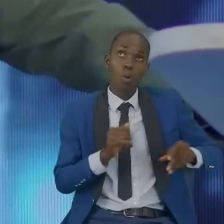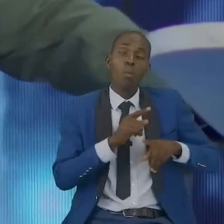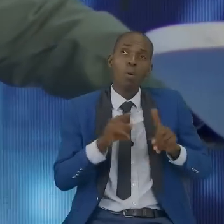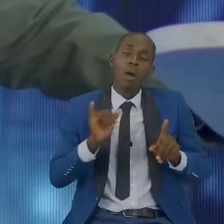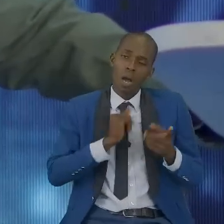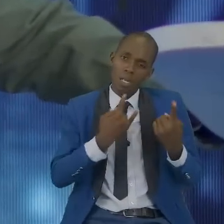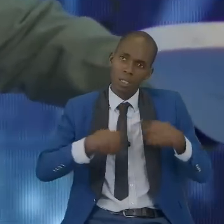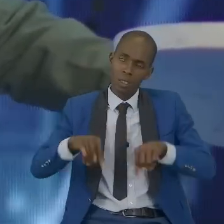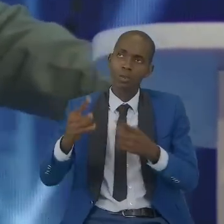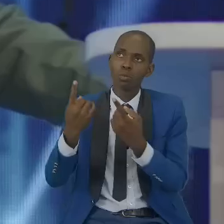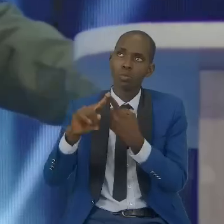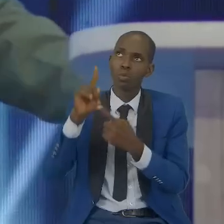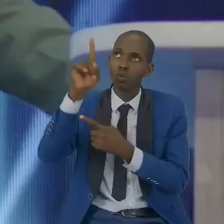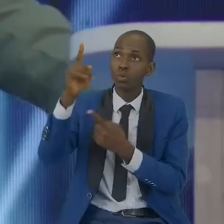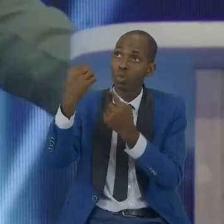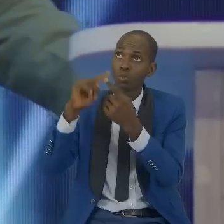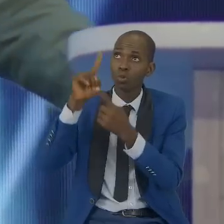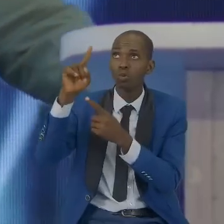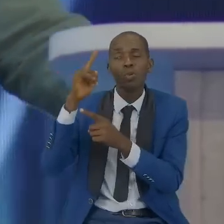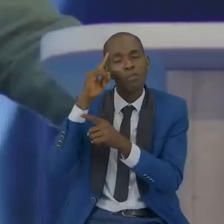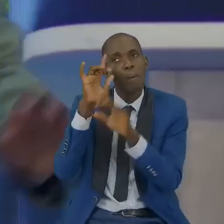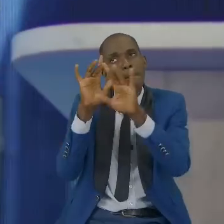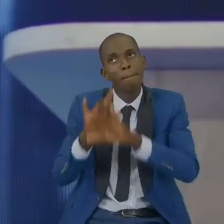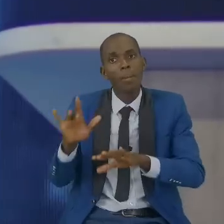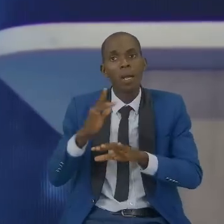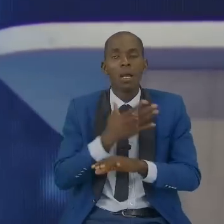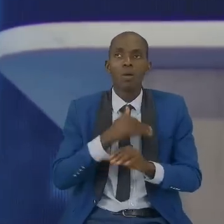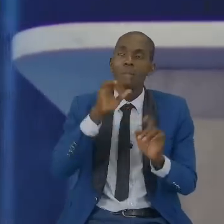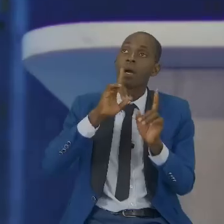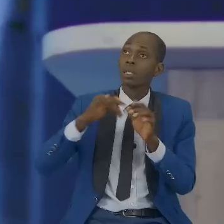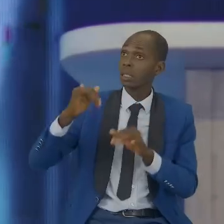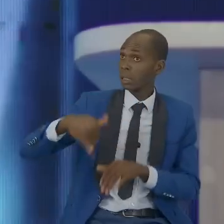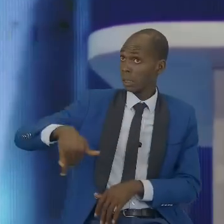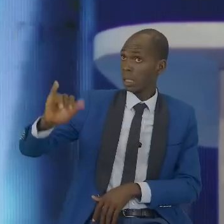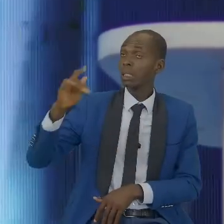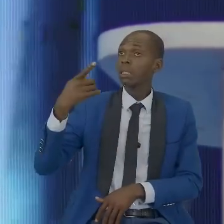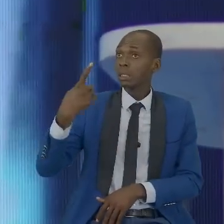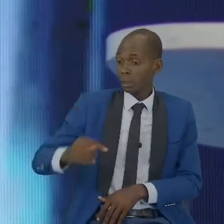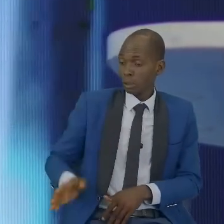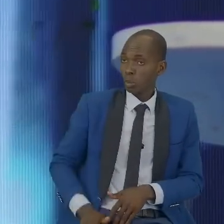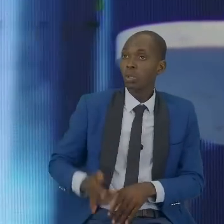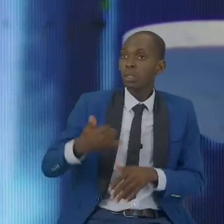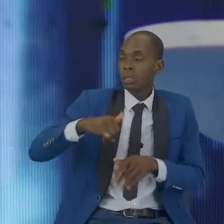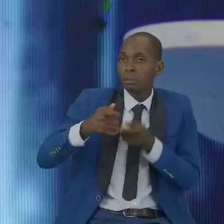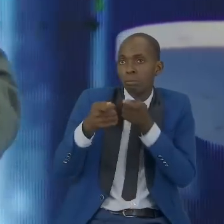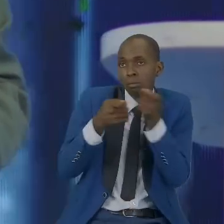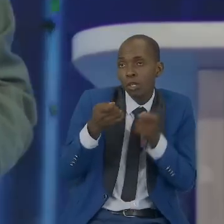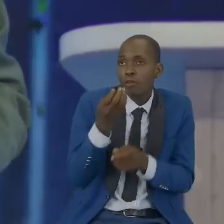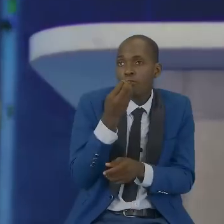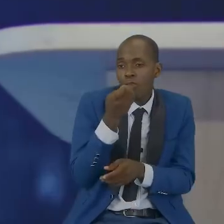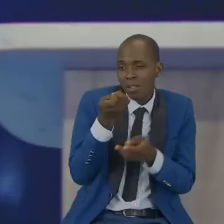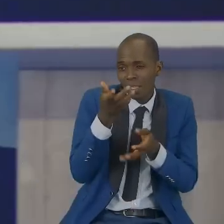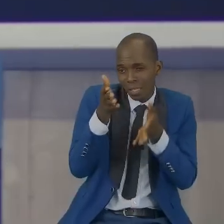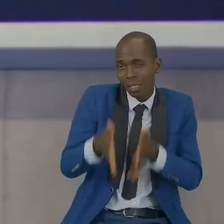dogs eat of the crumbs which fall from the master's table. Look at verse 28. In